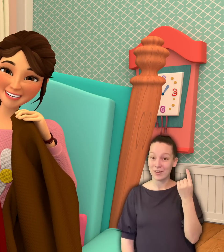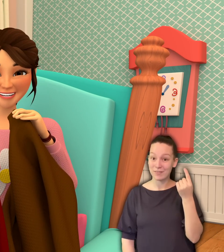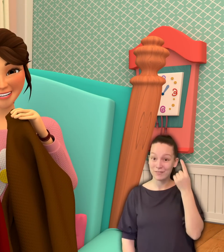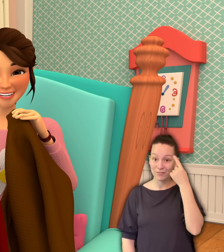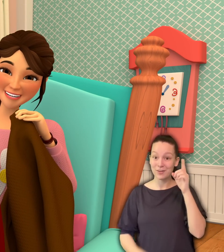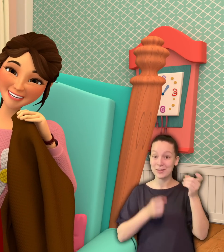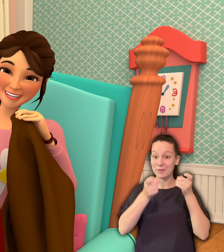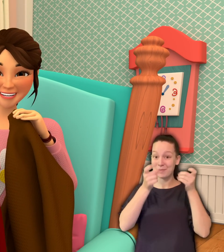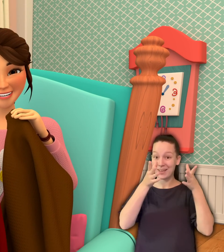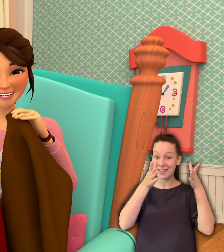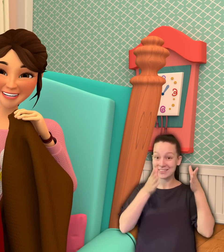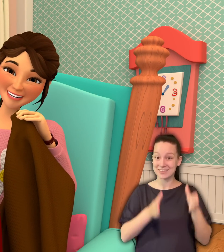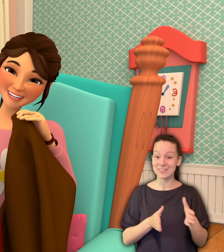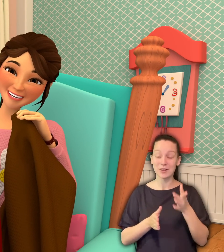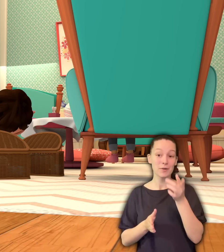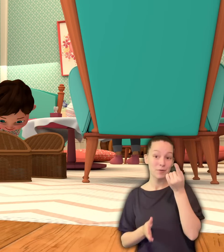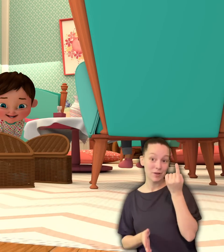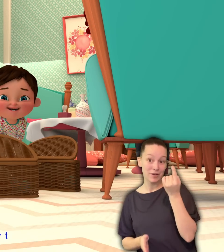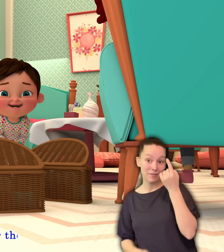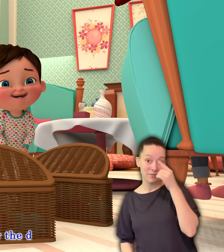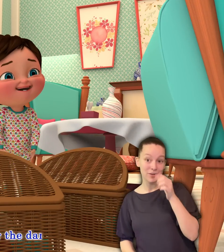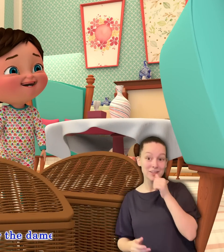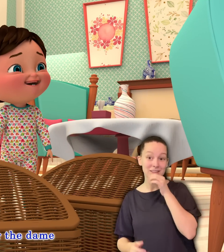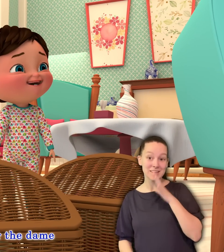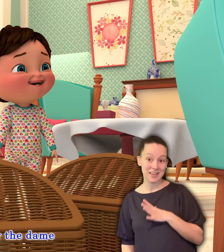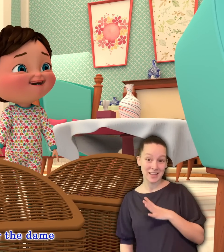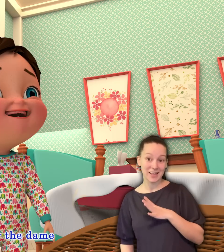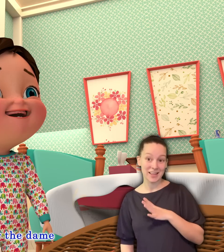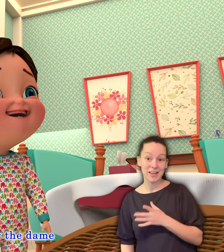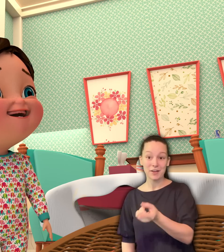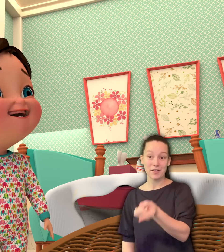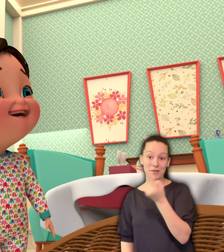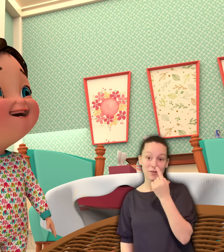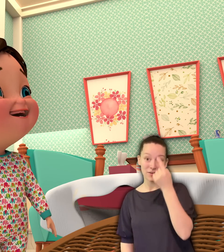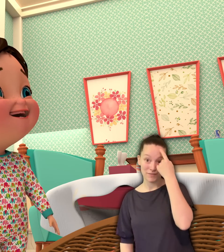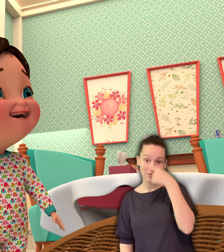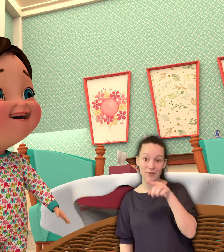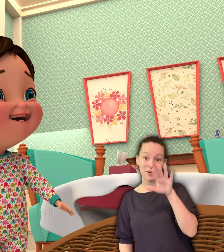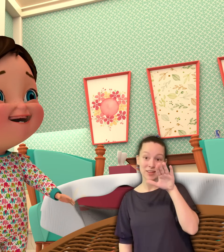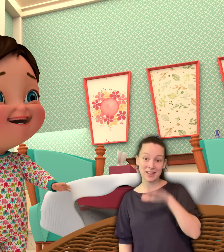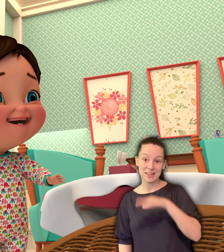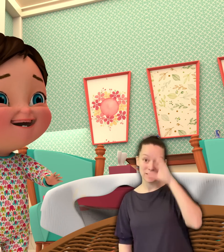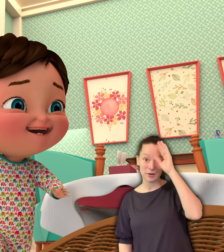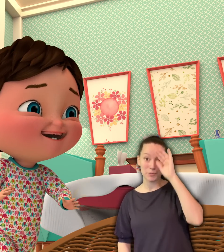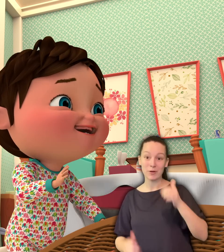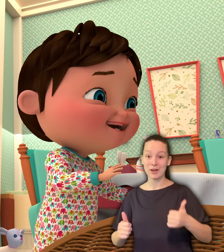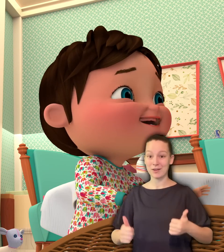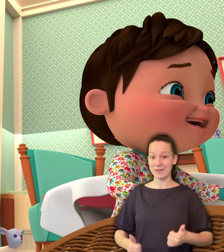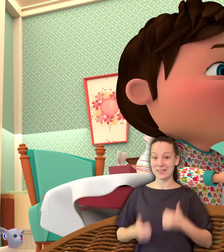full. 1 for the master and 1 for the dame, and 1